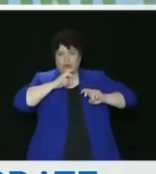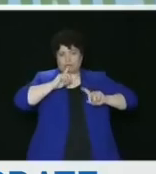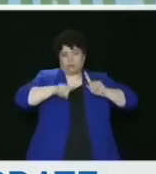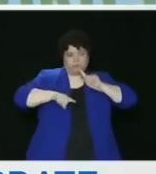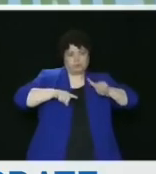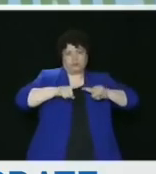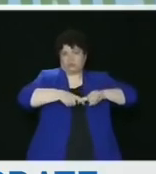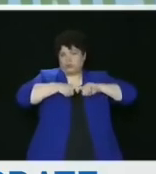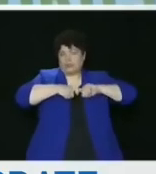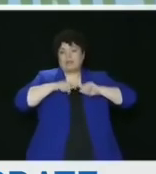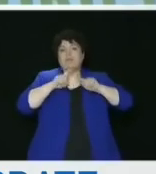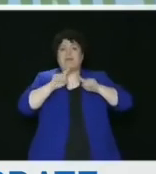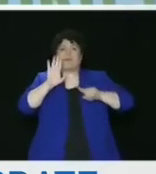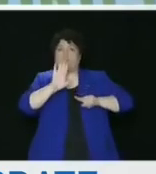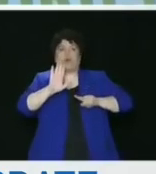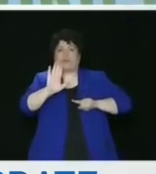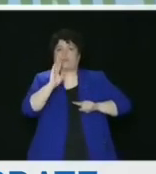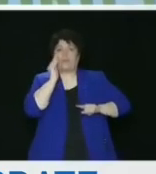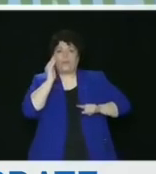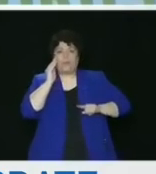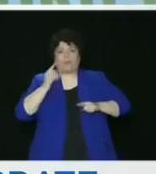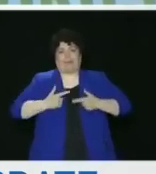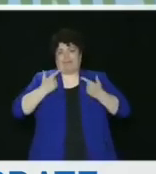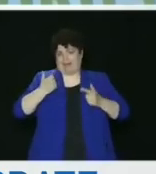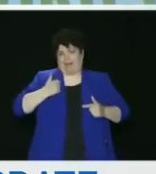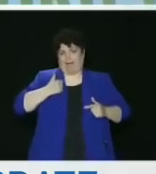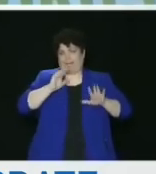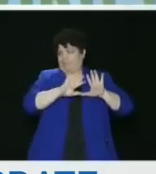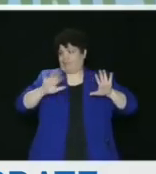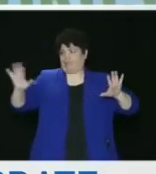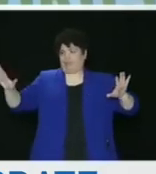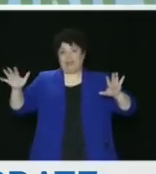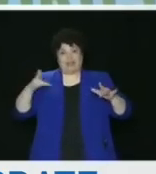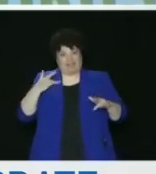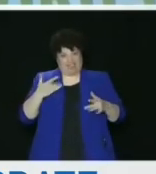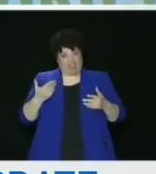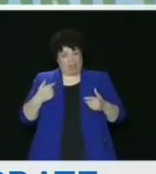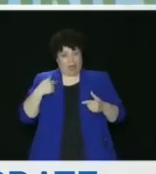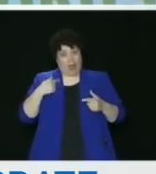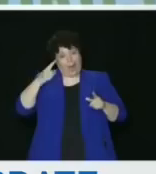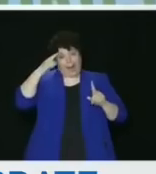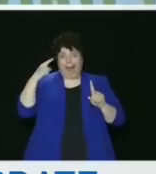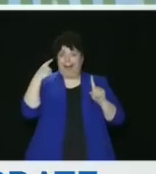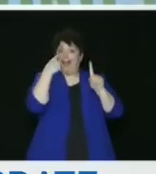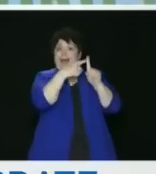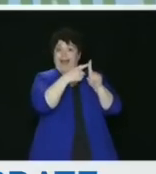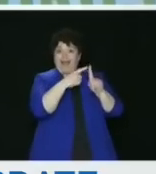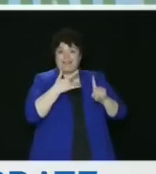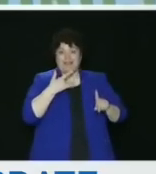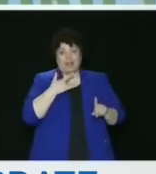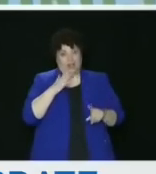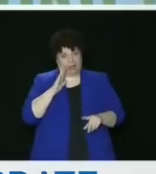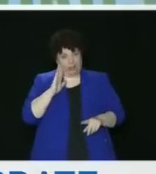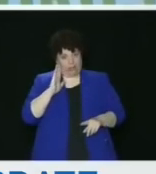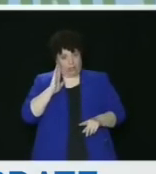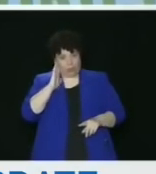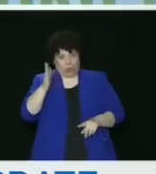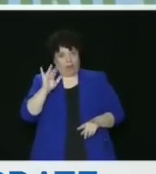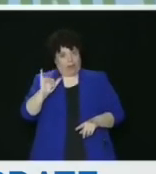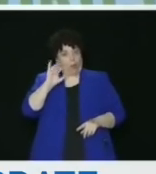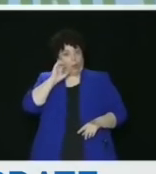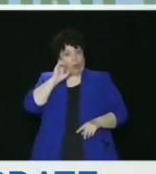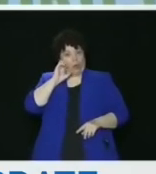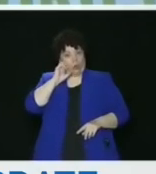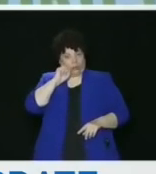this country. So I'm just wondering, how optimistic should we be about the orange scenario that you're showing in